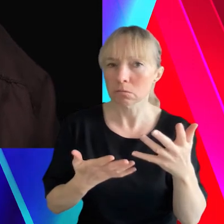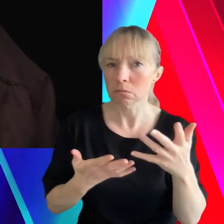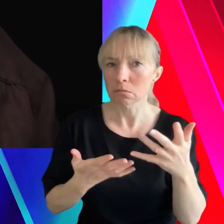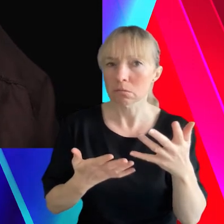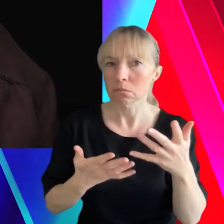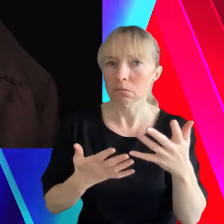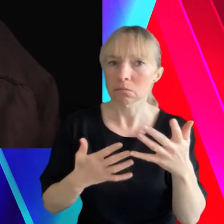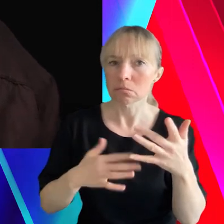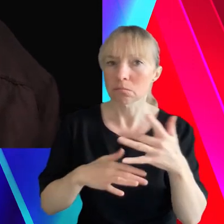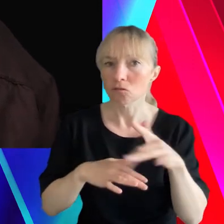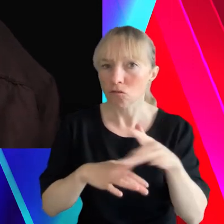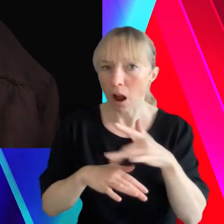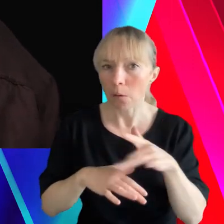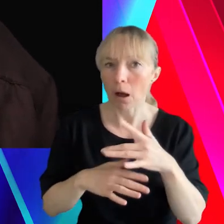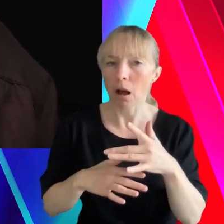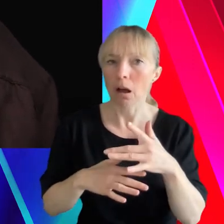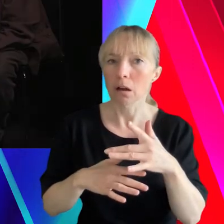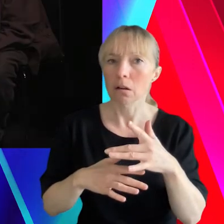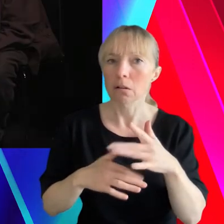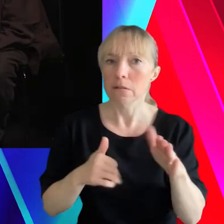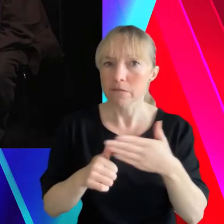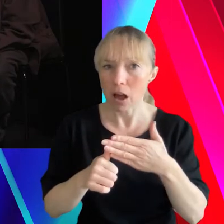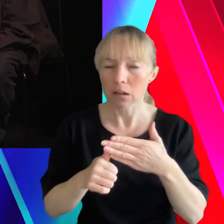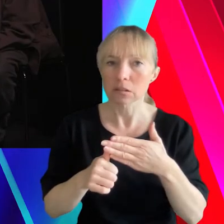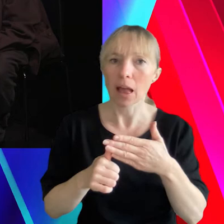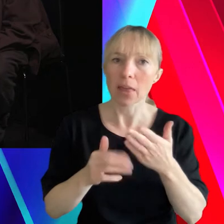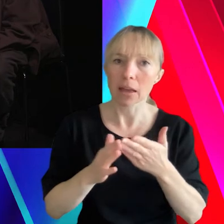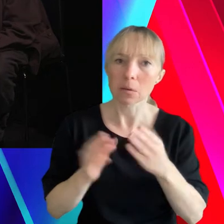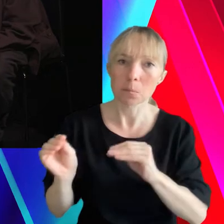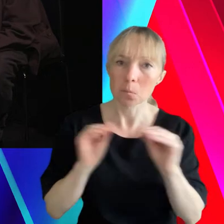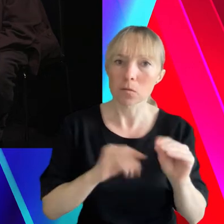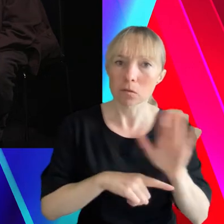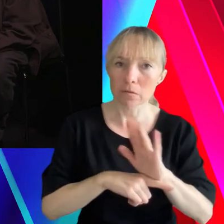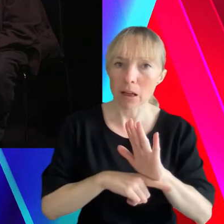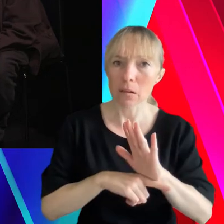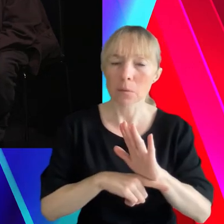to dramatics, and then you did a film. Thing. Yes. But where did your